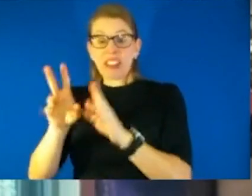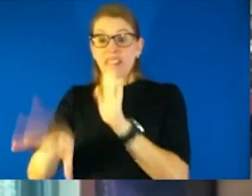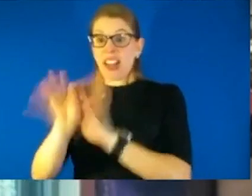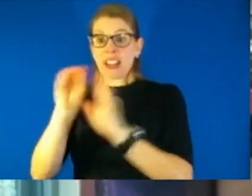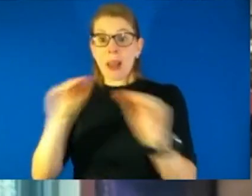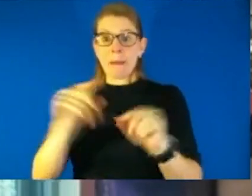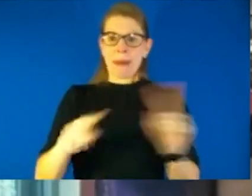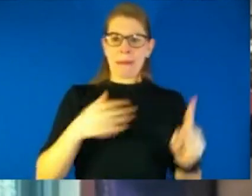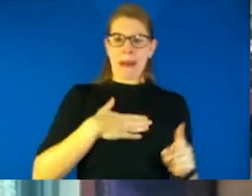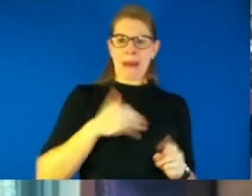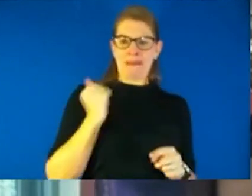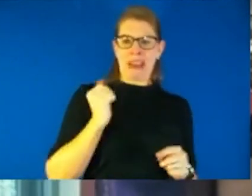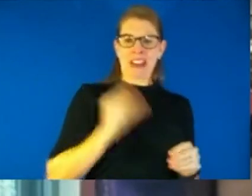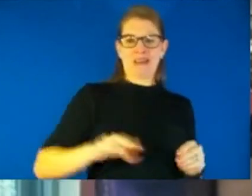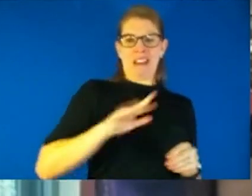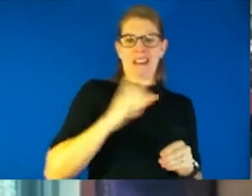are